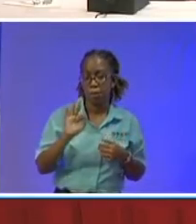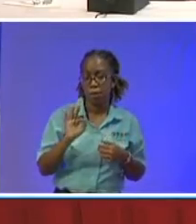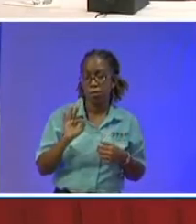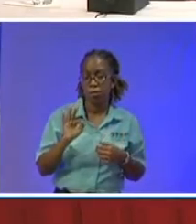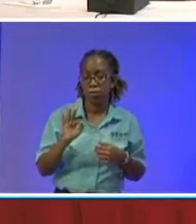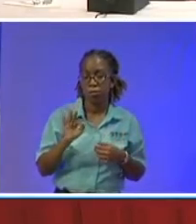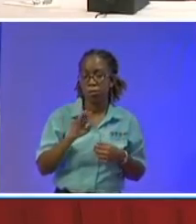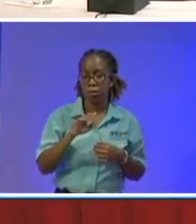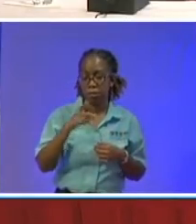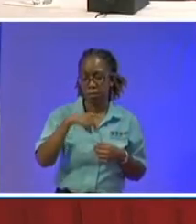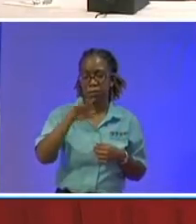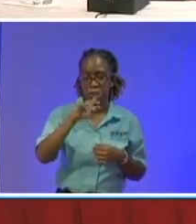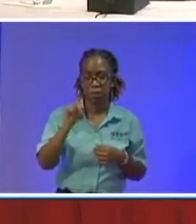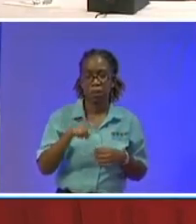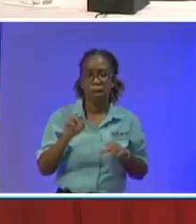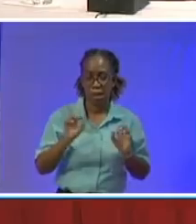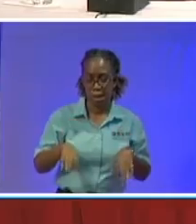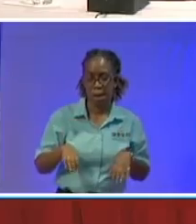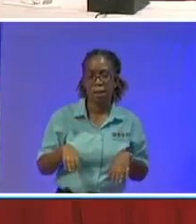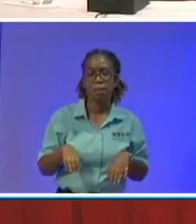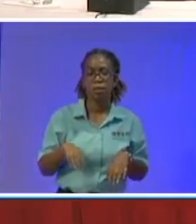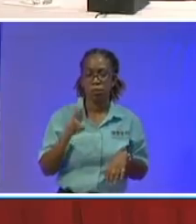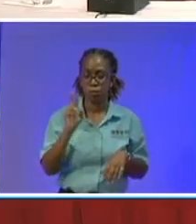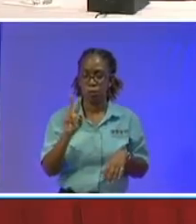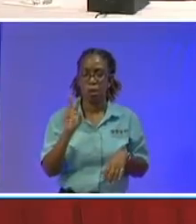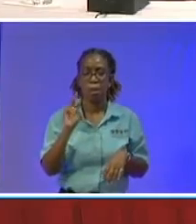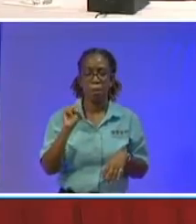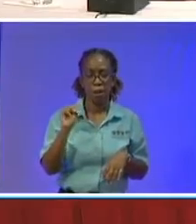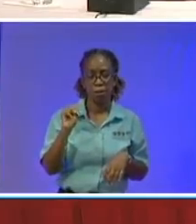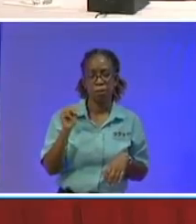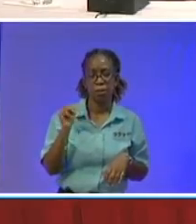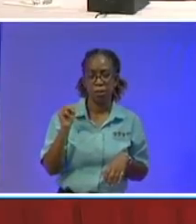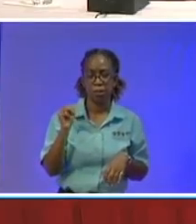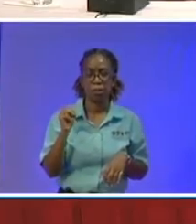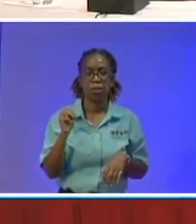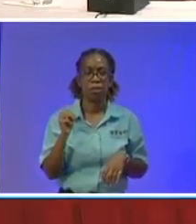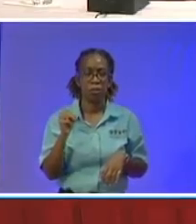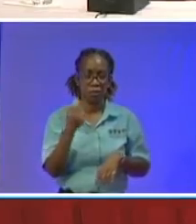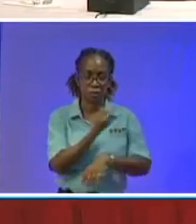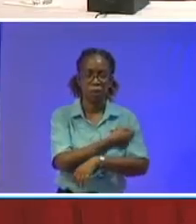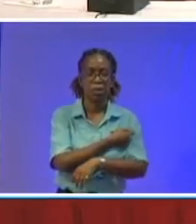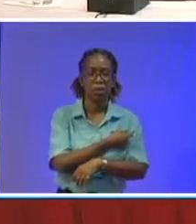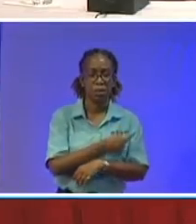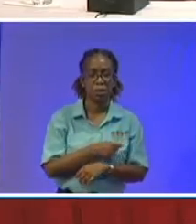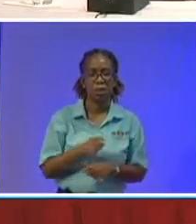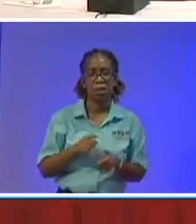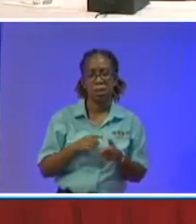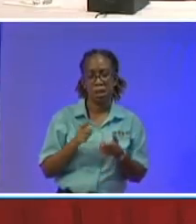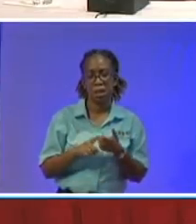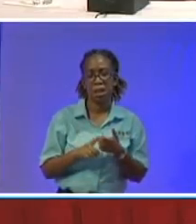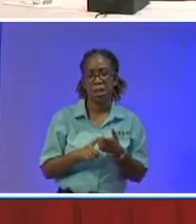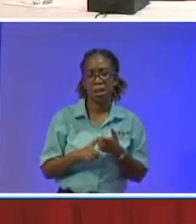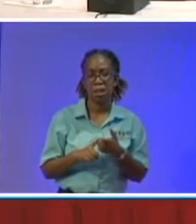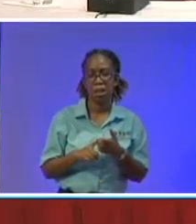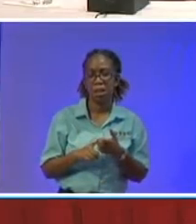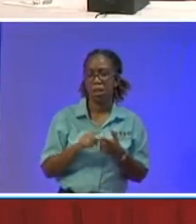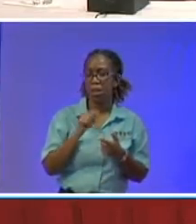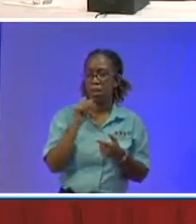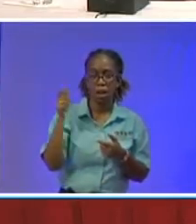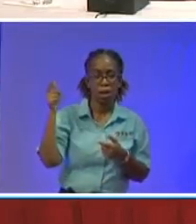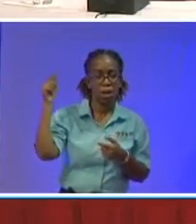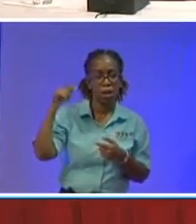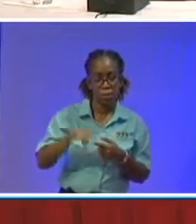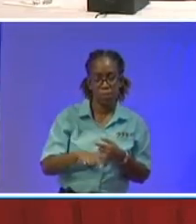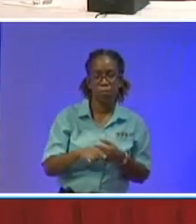either 2 Pfizer or 2 Moderna, then the quarantine period would not be necessary at that point. Of course, once you have a negative PCR 72